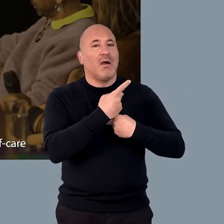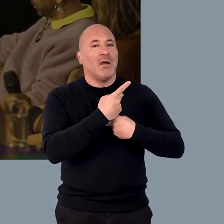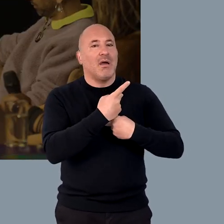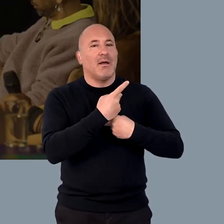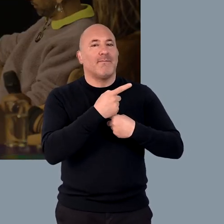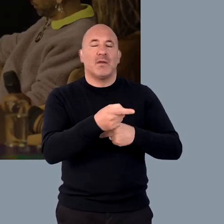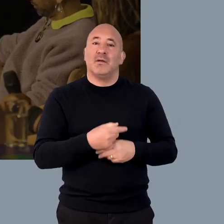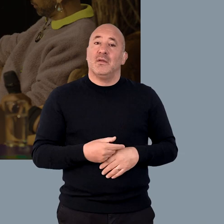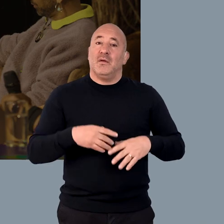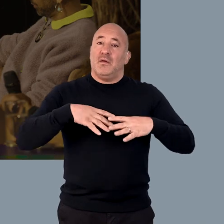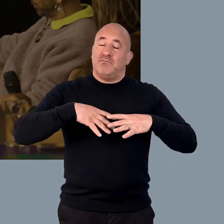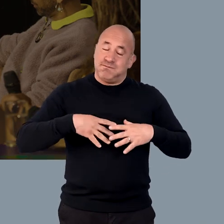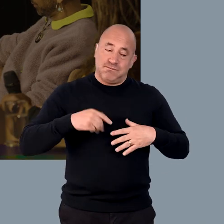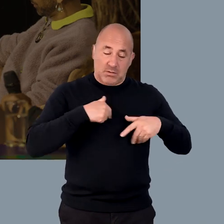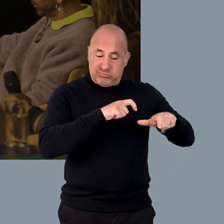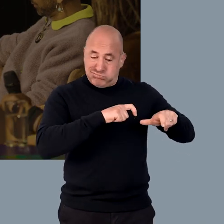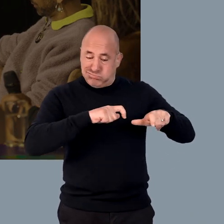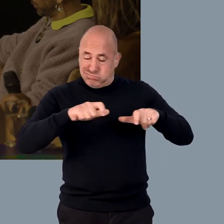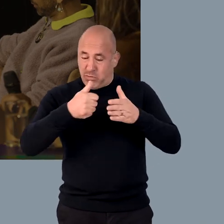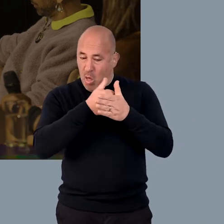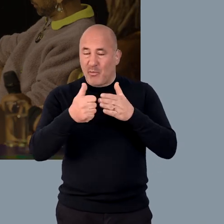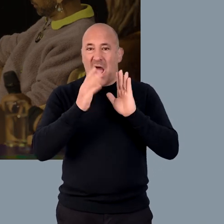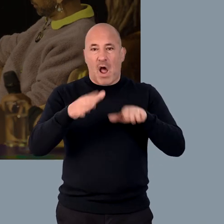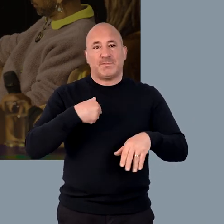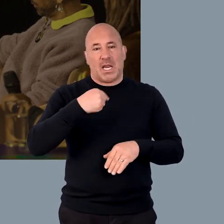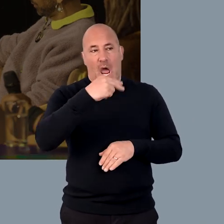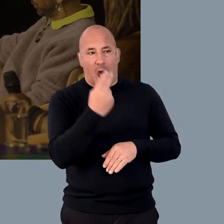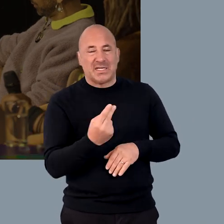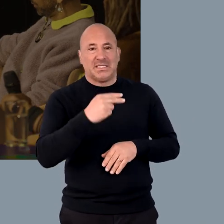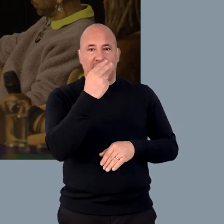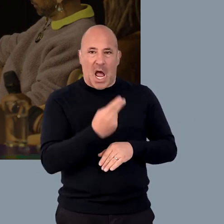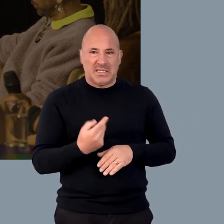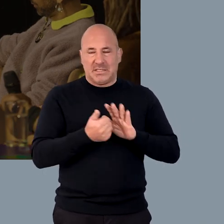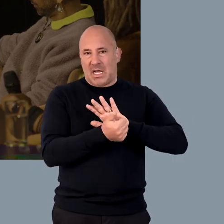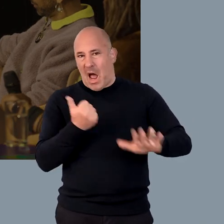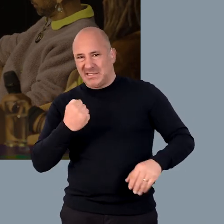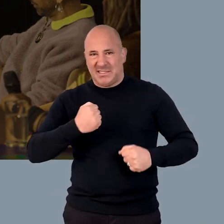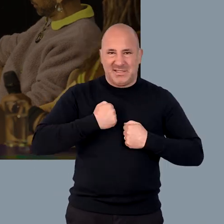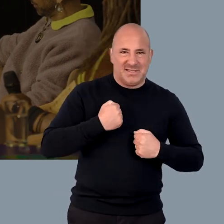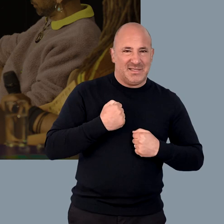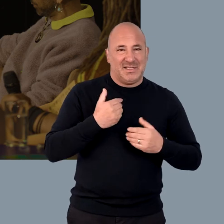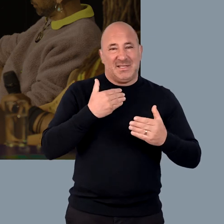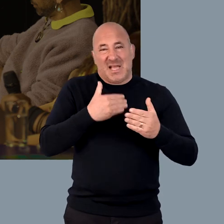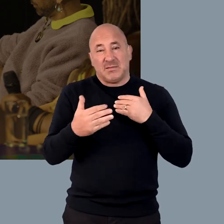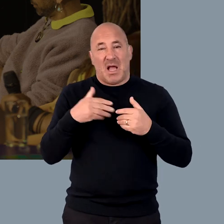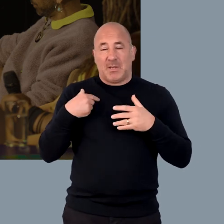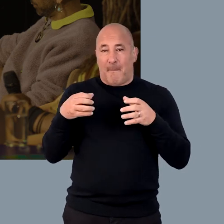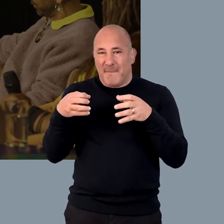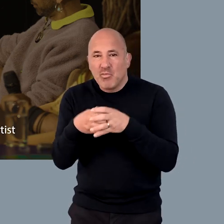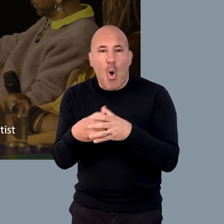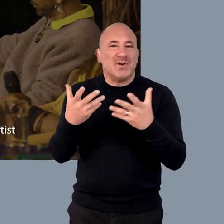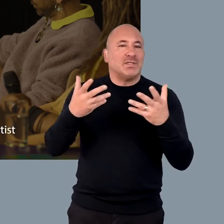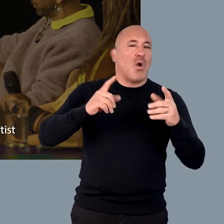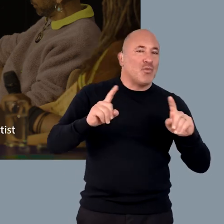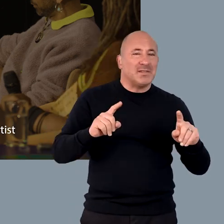self-care And that it is Tiring constantly having to anyway just as an artist like regardless of